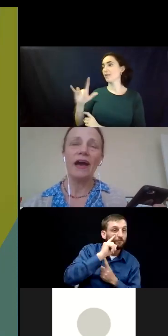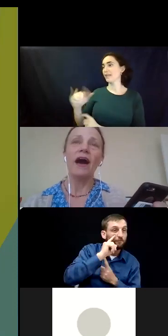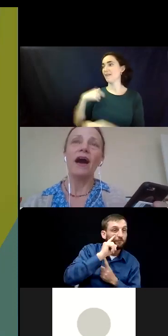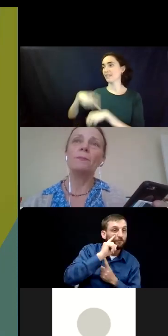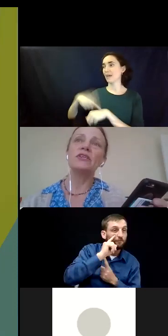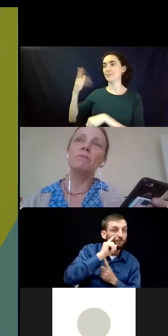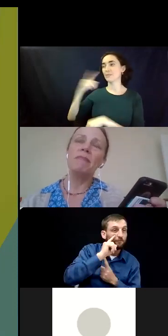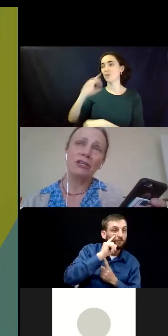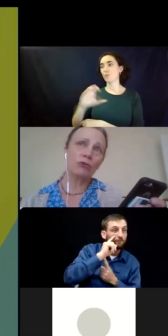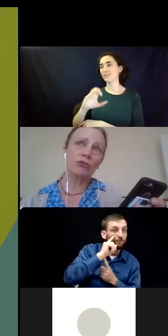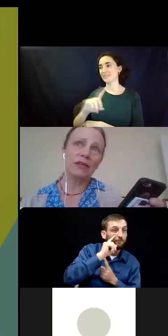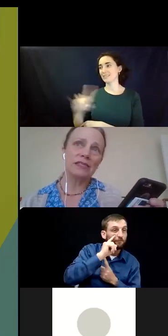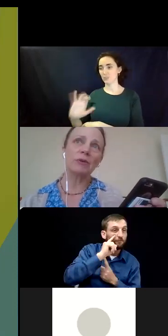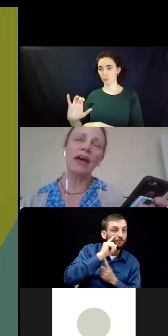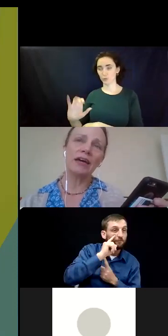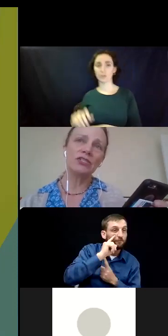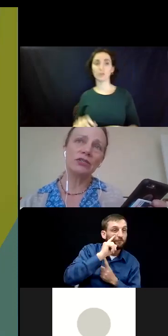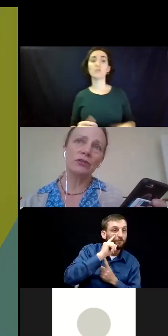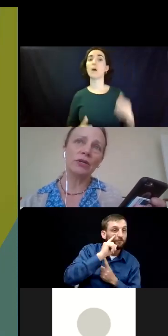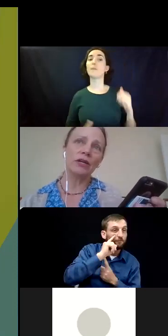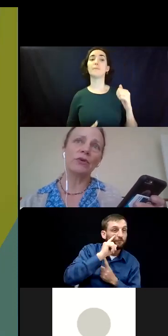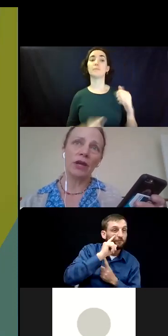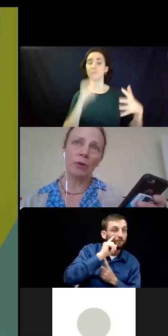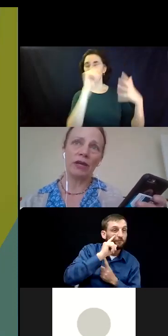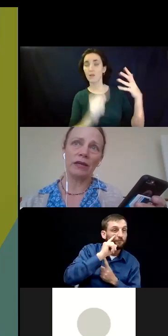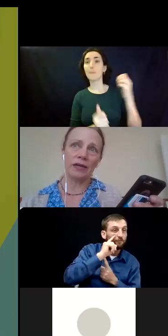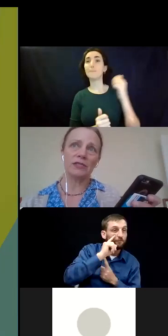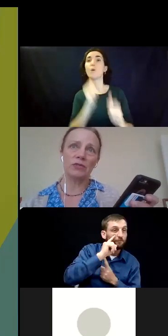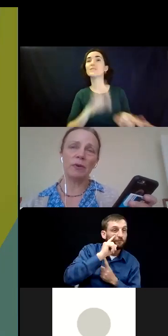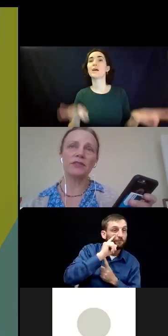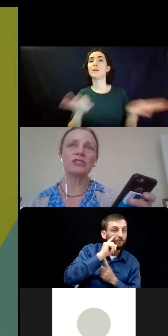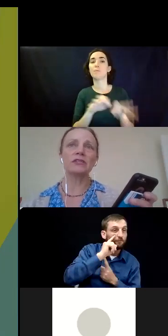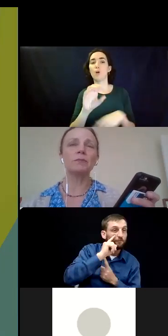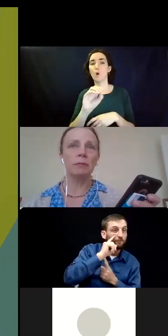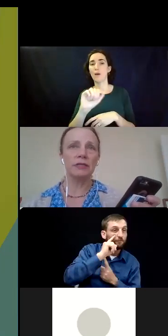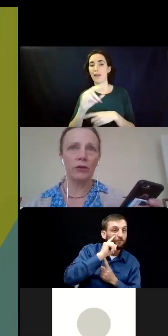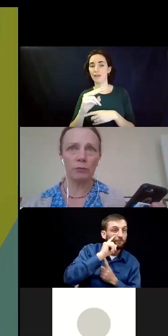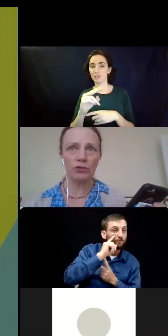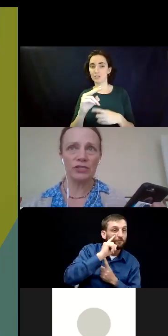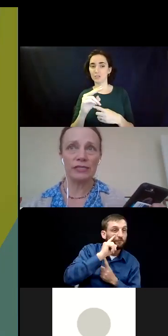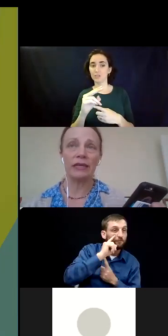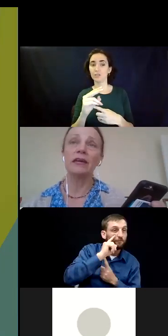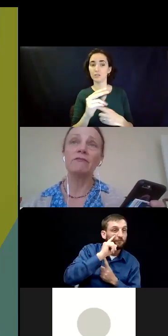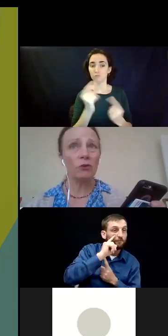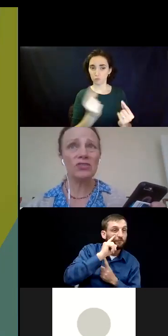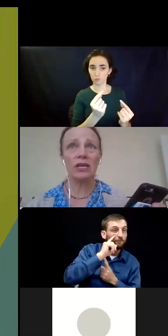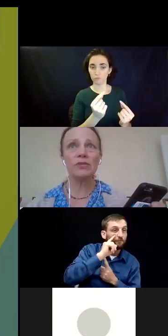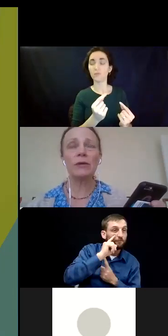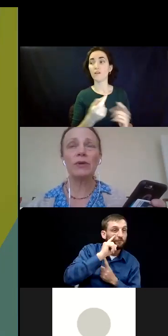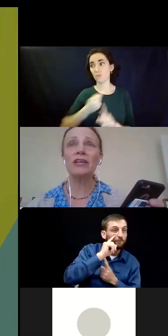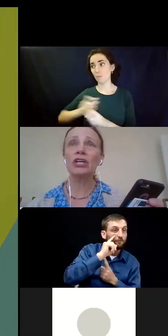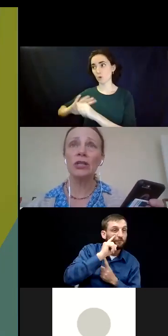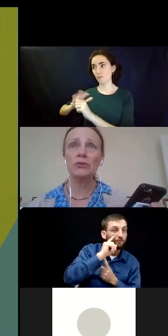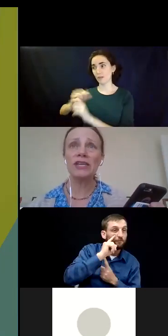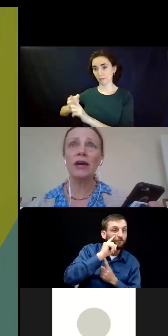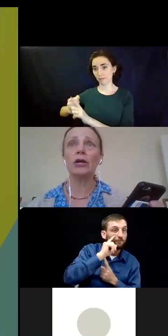well. So the major things that we've had to do within OAES in response to the public health emergency, First step was